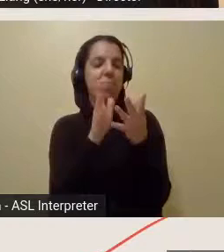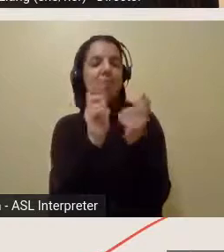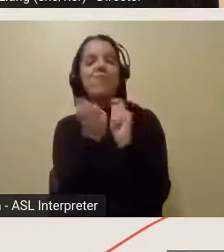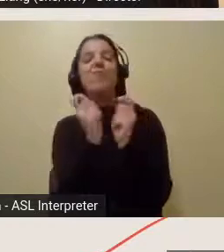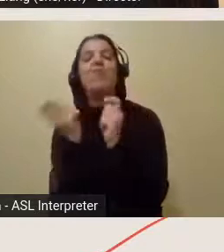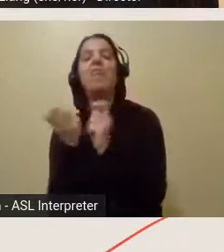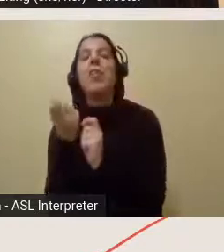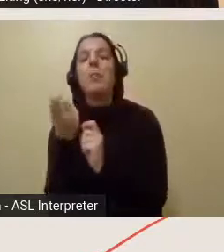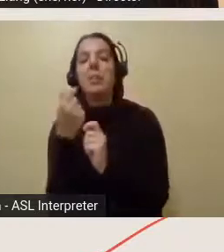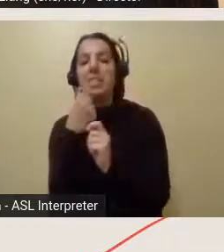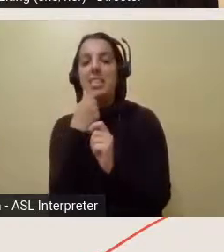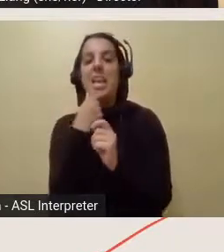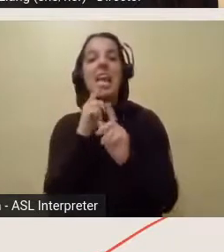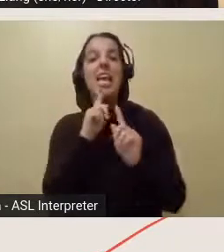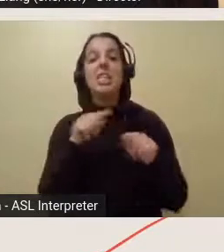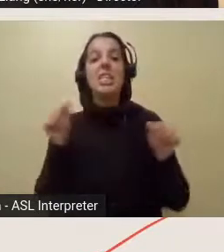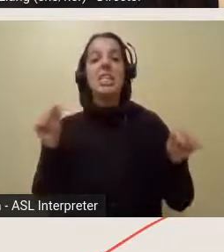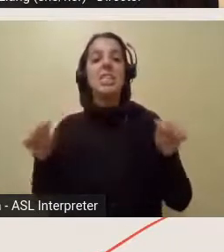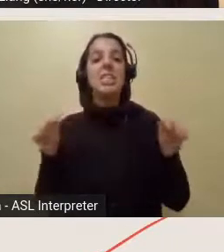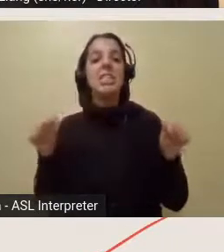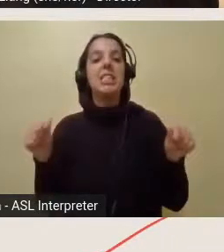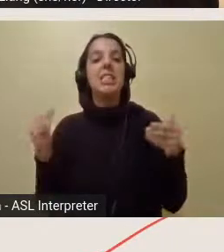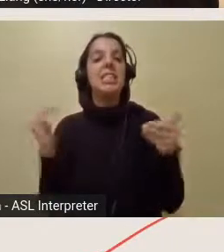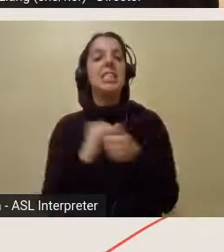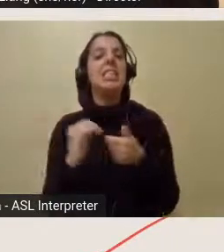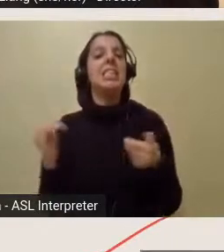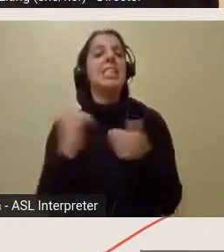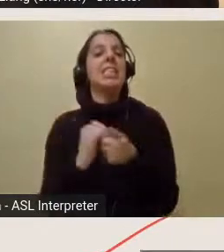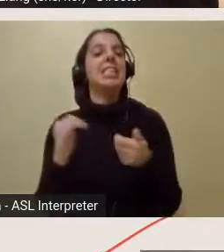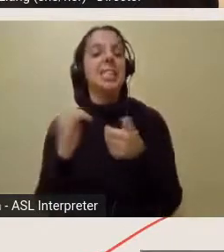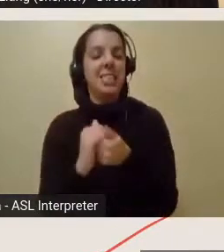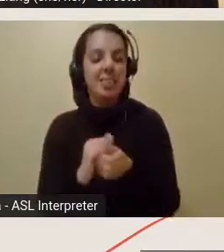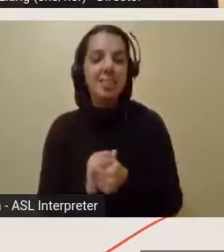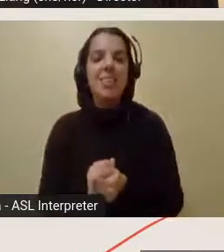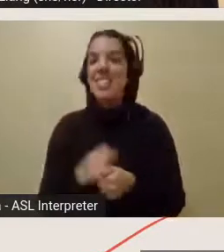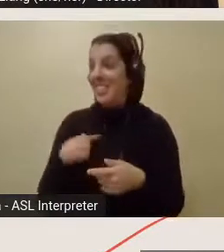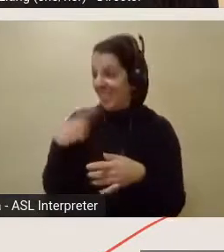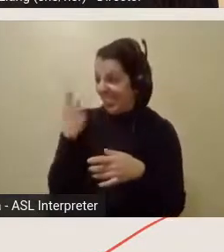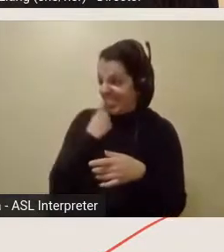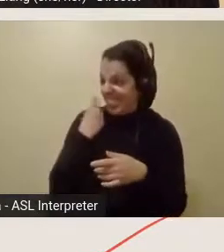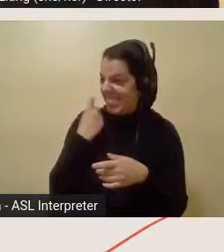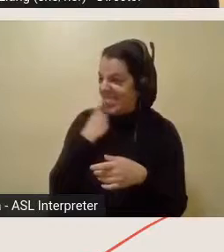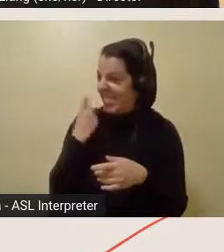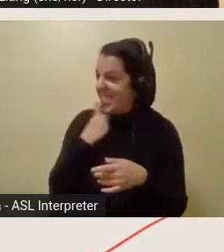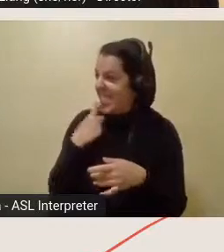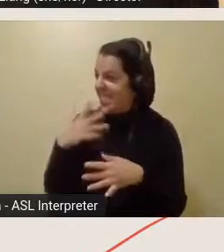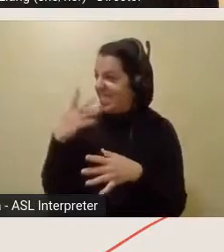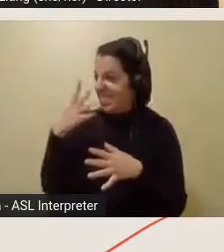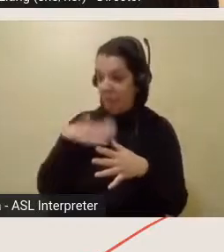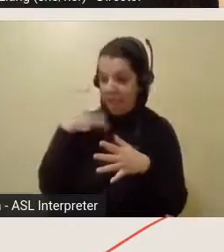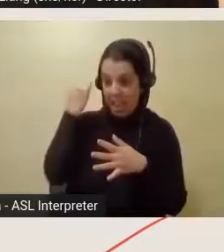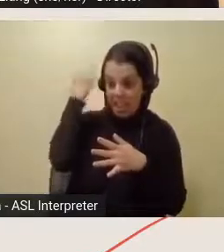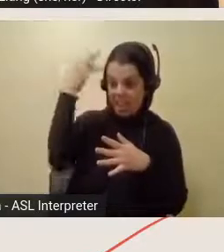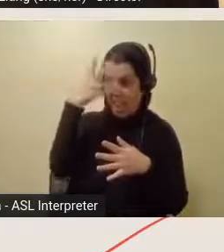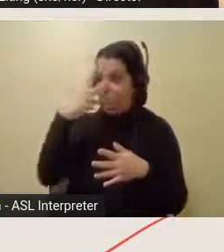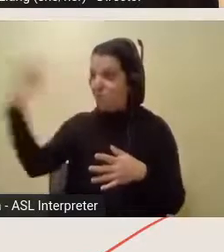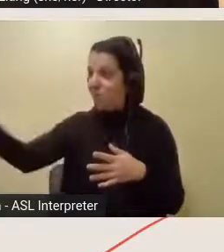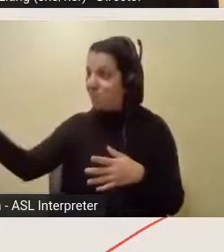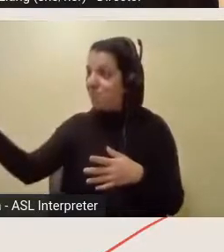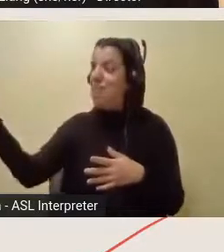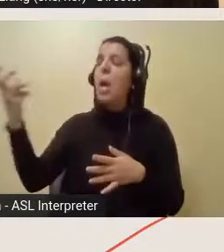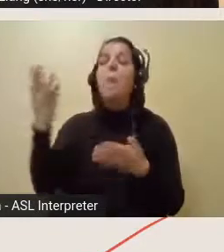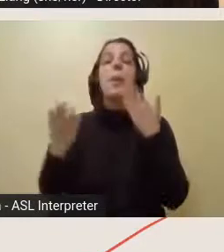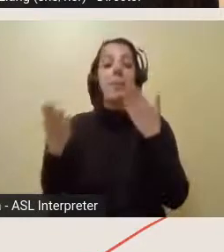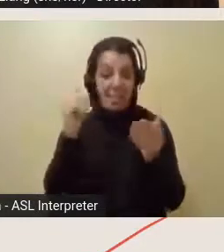answer, you know, kind of is. When you say exactly what I was going to say, and I was going to ask about the montage. So maybe you guys can talk a little bit more about that montage,